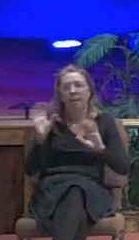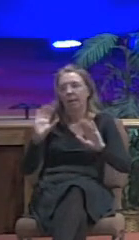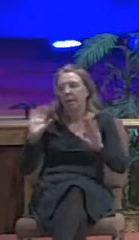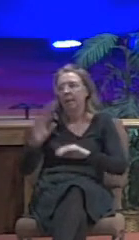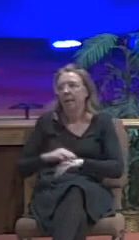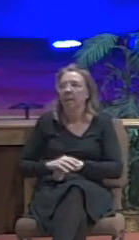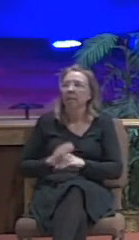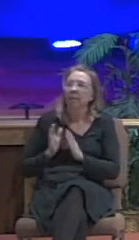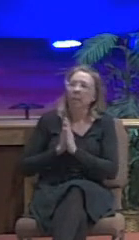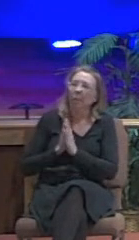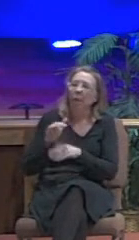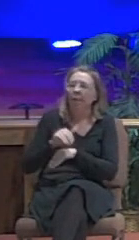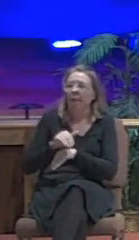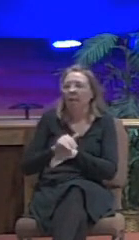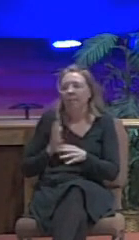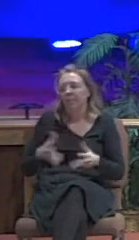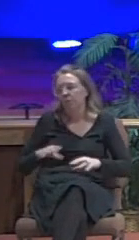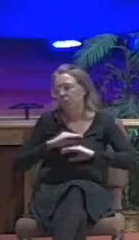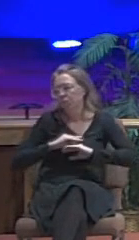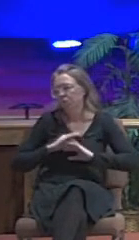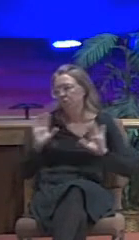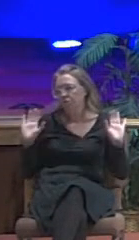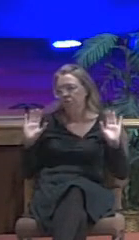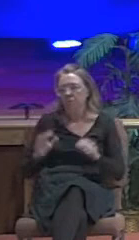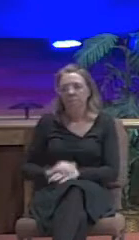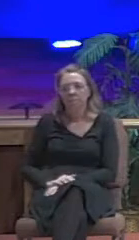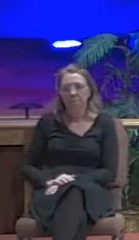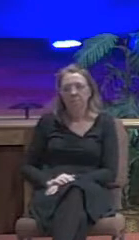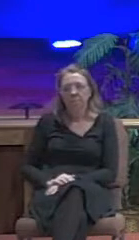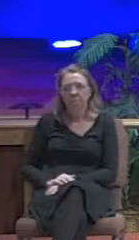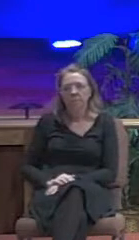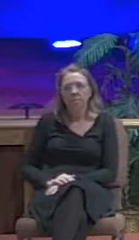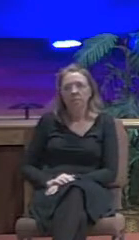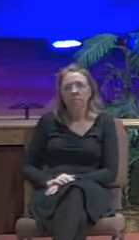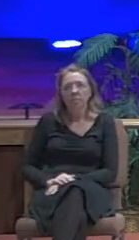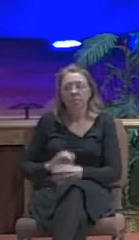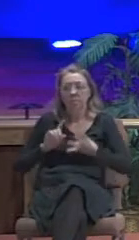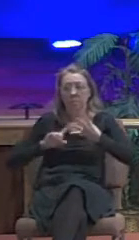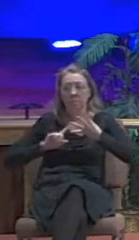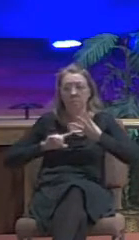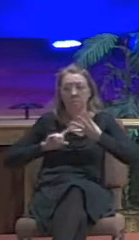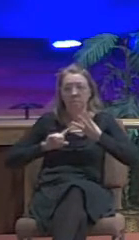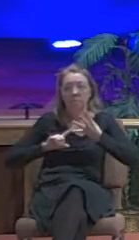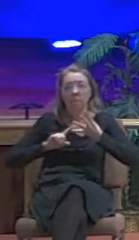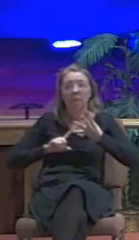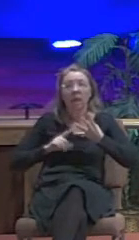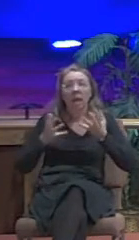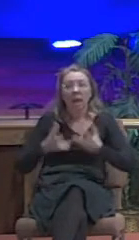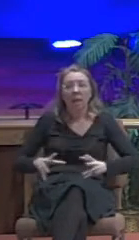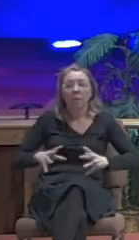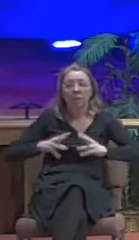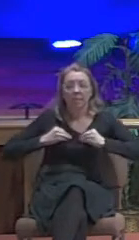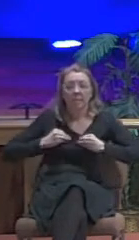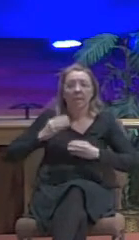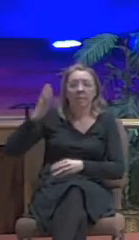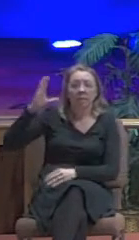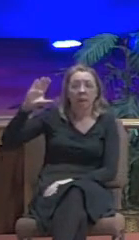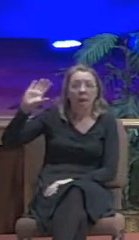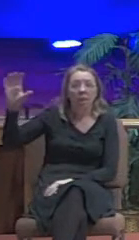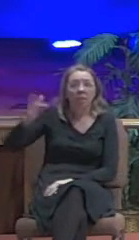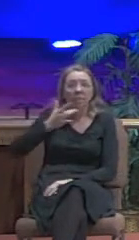good enough for me. But point number four is I receive God's favor when I obey Him